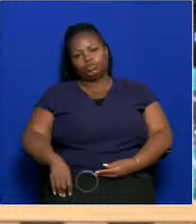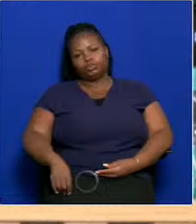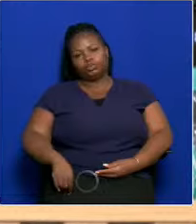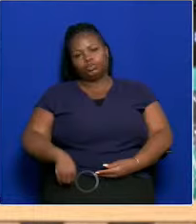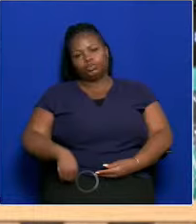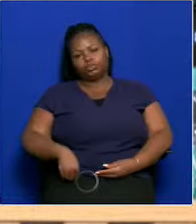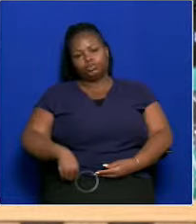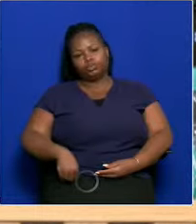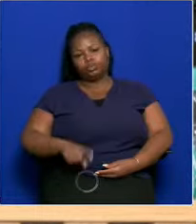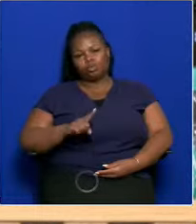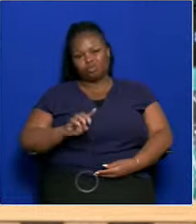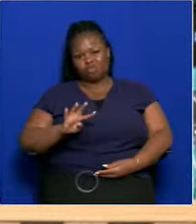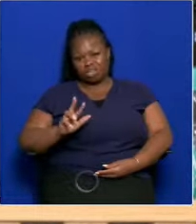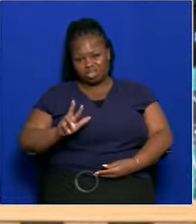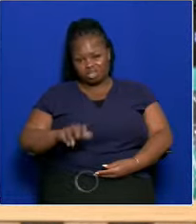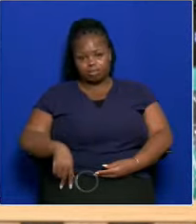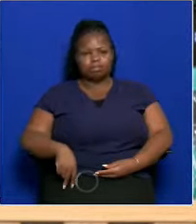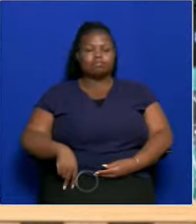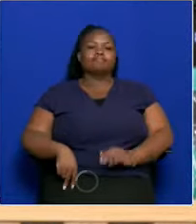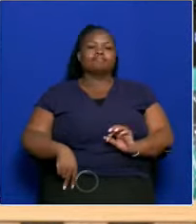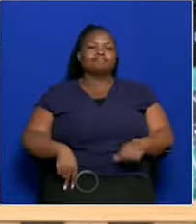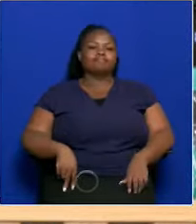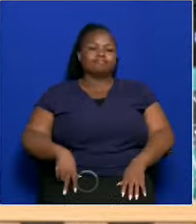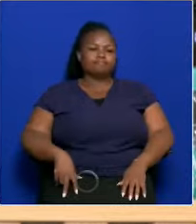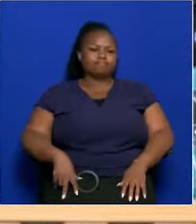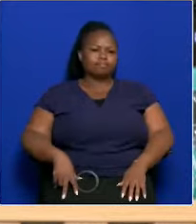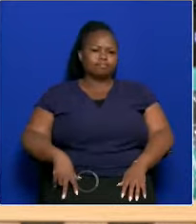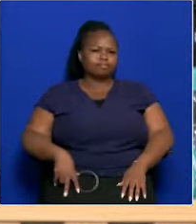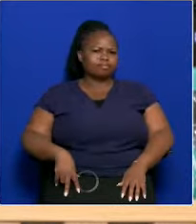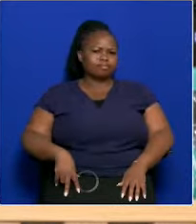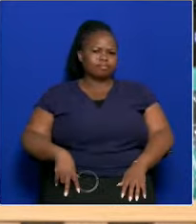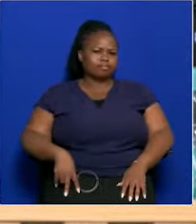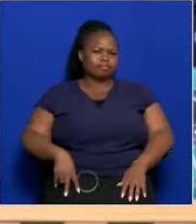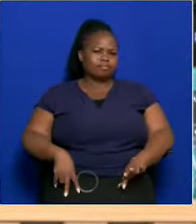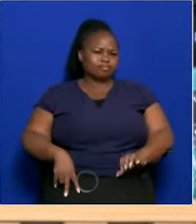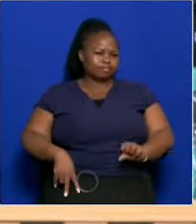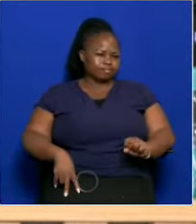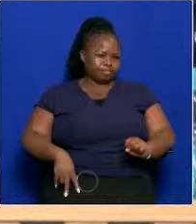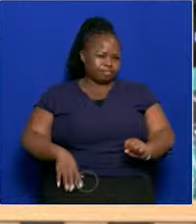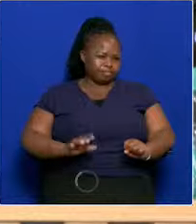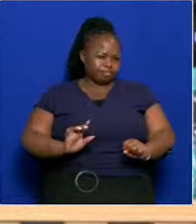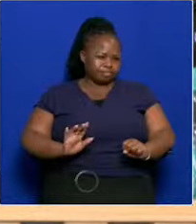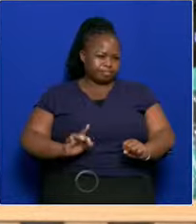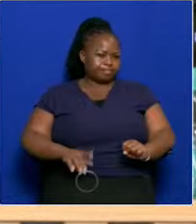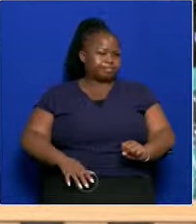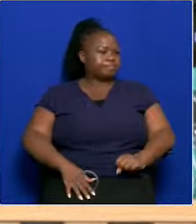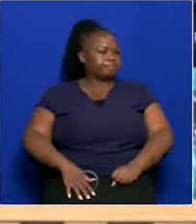148. yes. I'm not yet there, so Oh, my apologies, General.